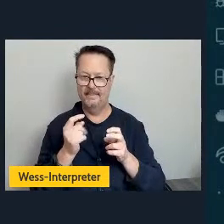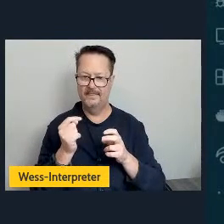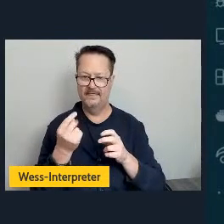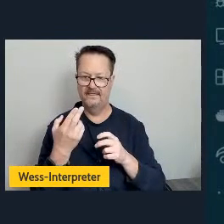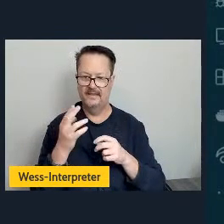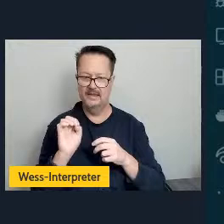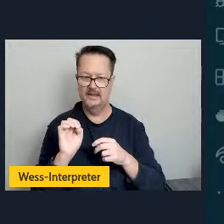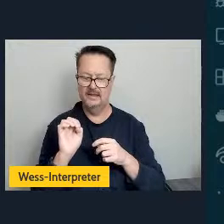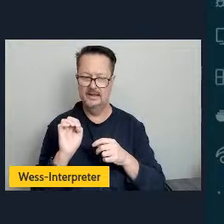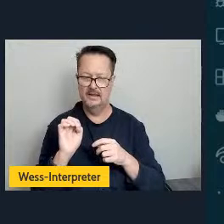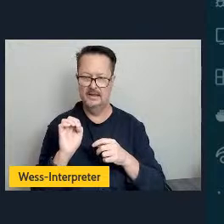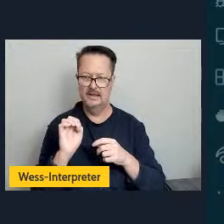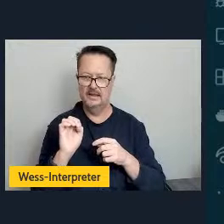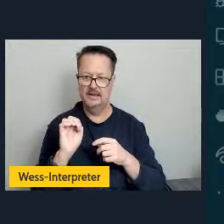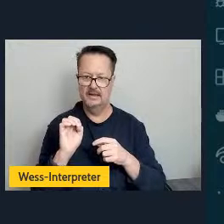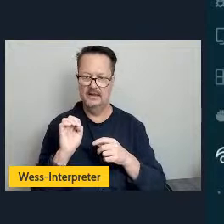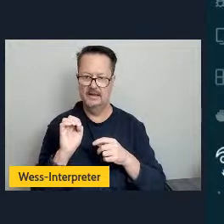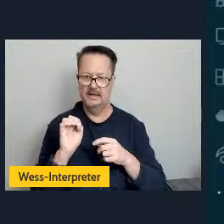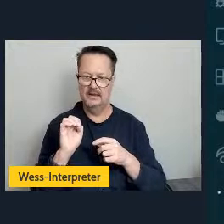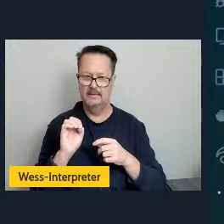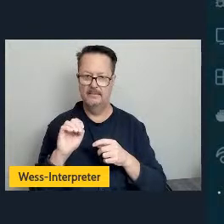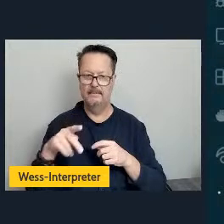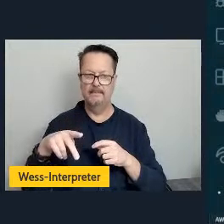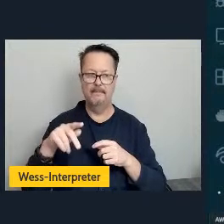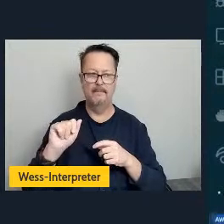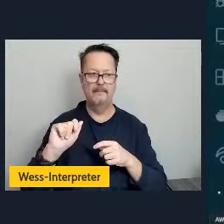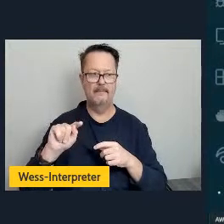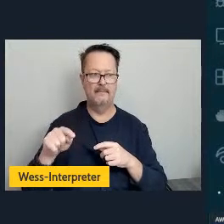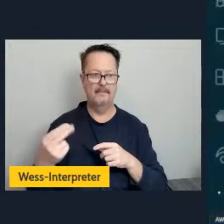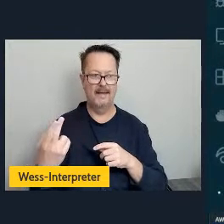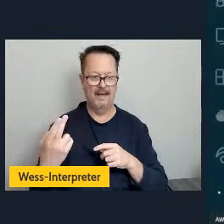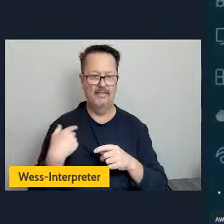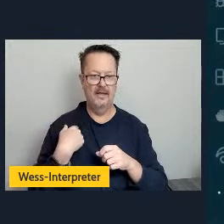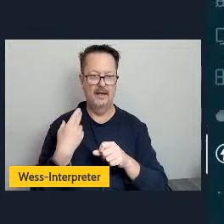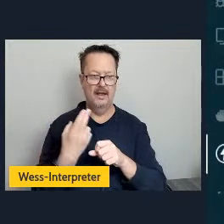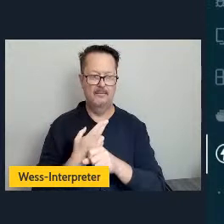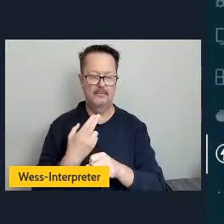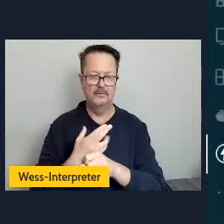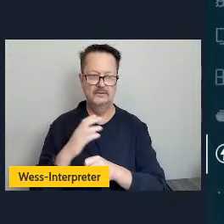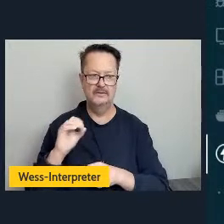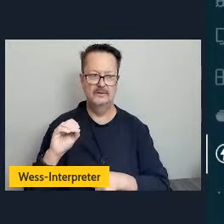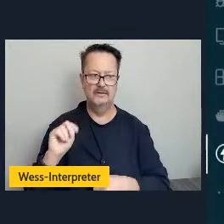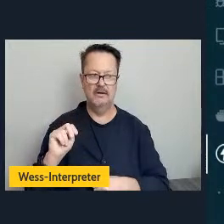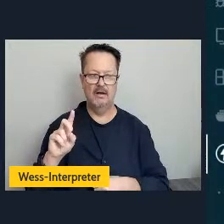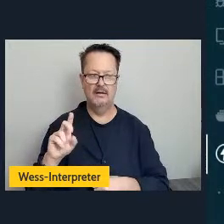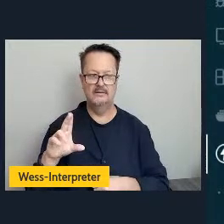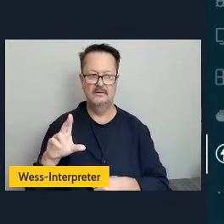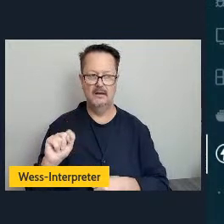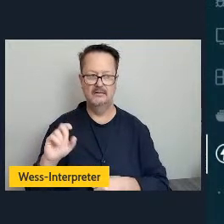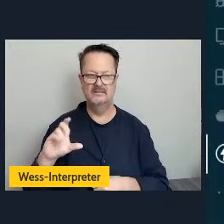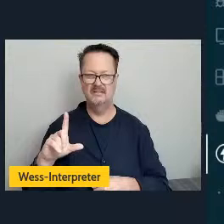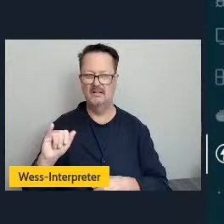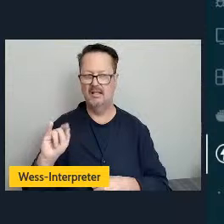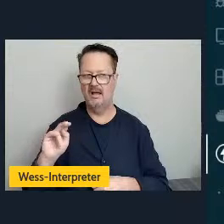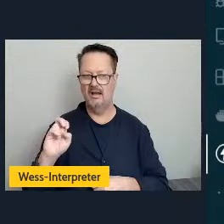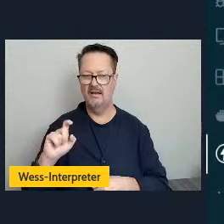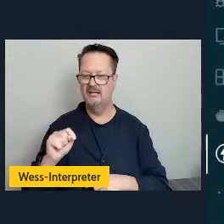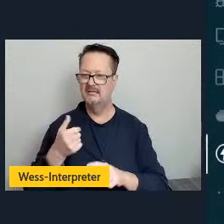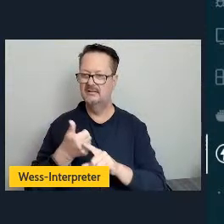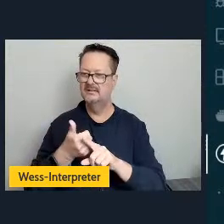the path right here, and I'm using Thunder Client, which is basically